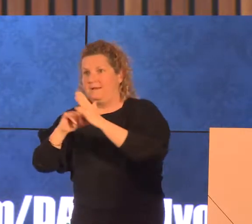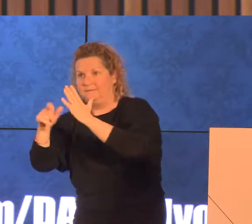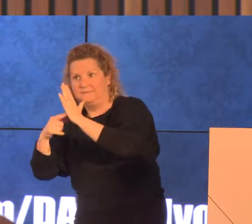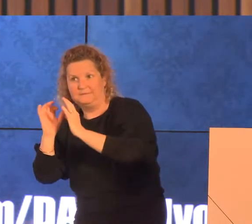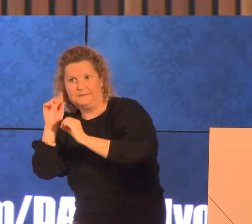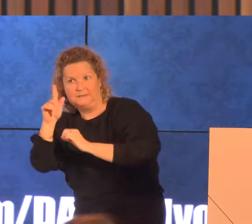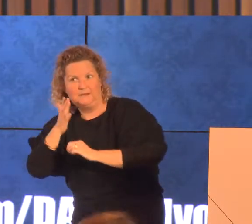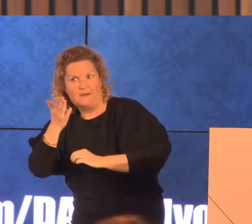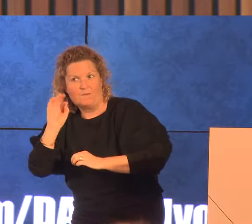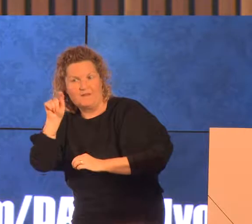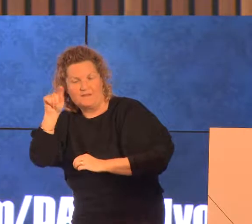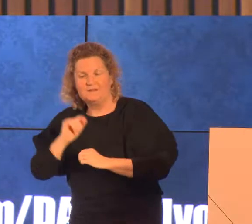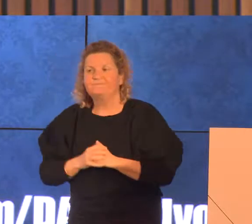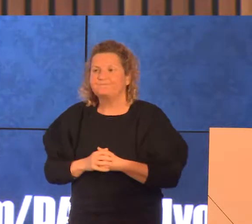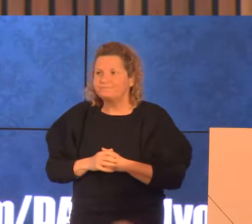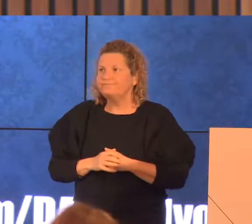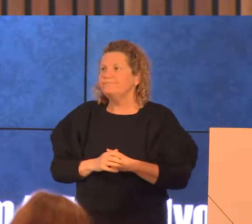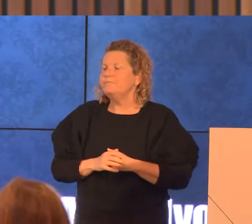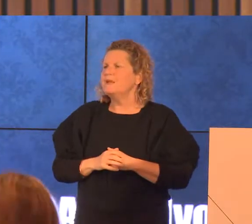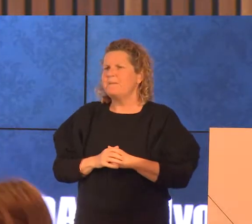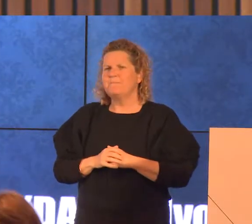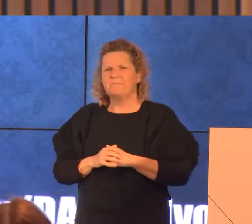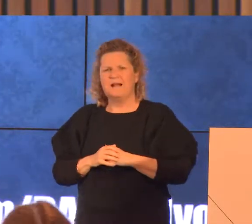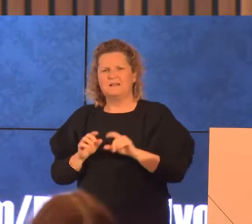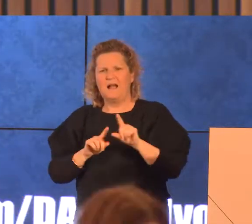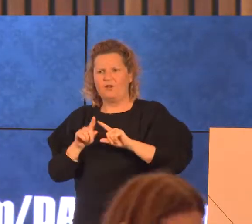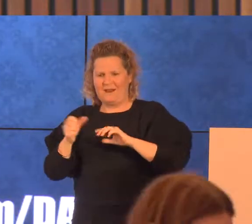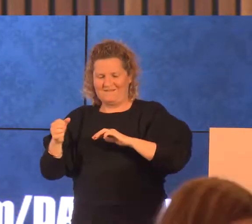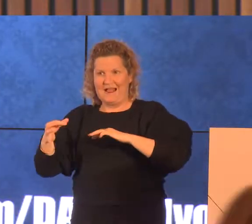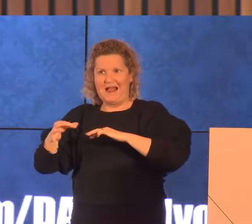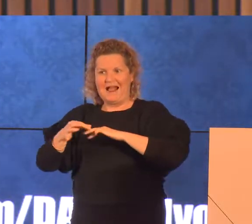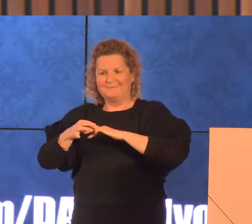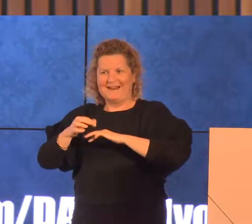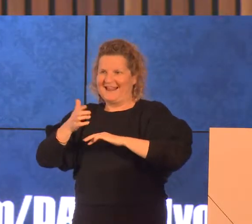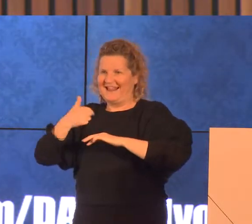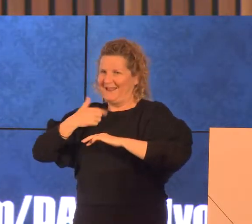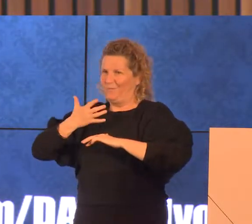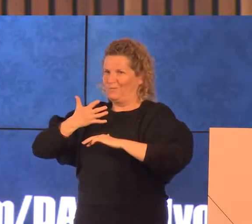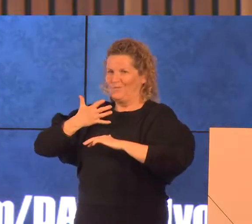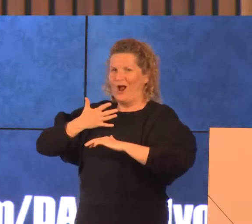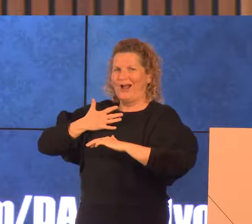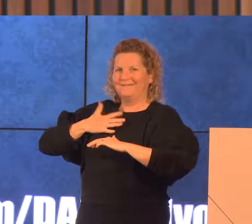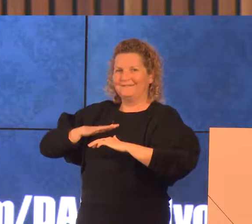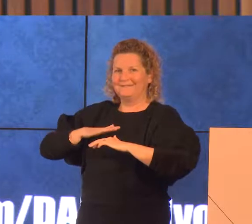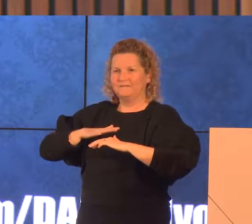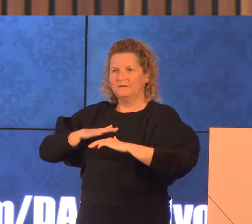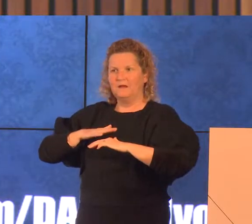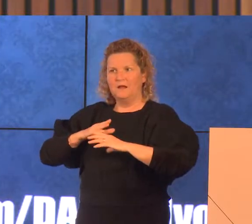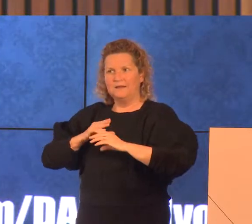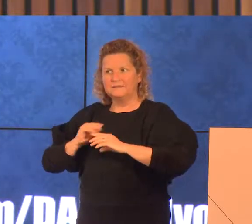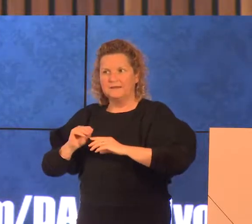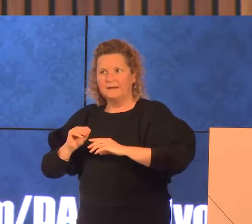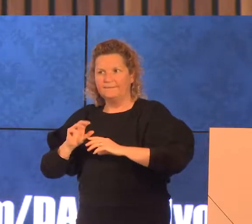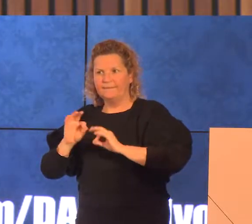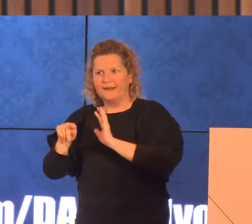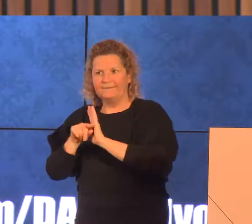from. But I also learnt that having a husband, which is something I aspire to, is not all it's cracked up to be.